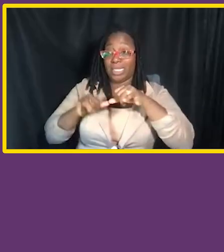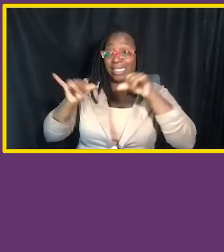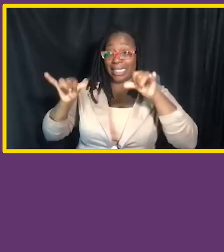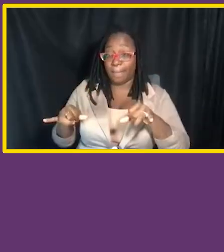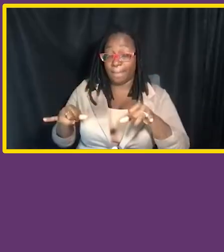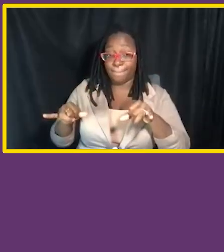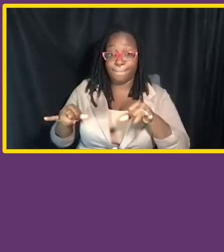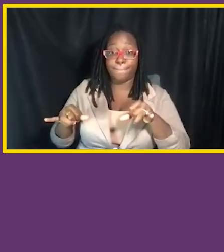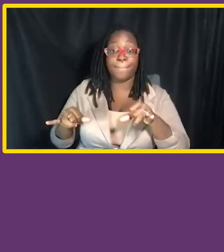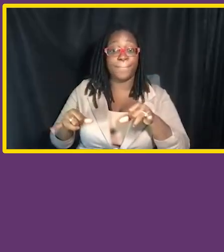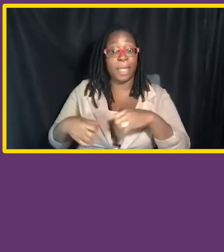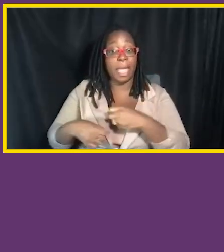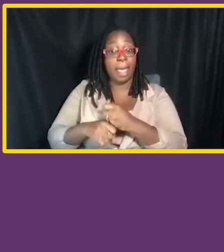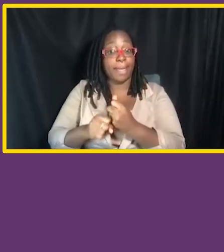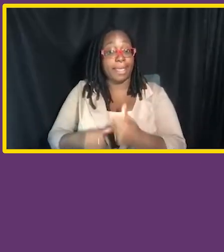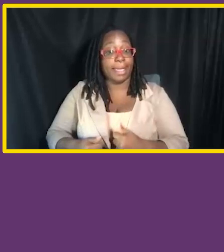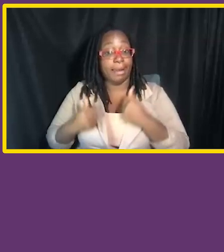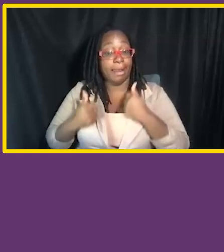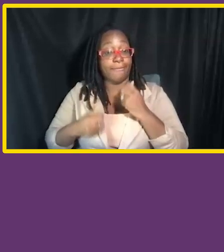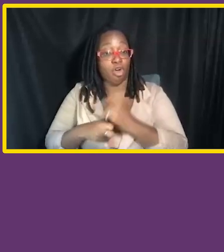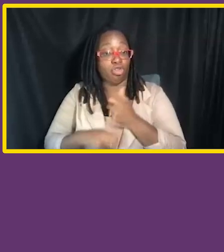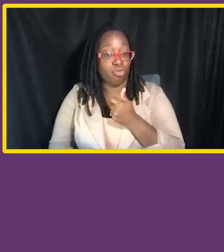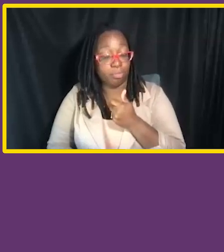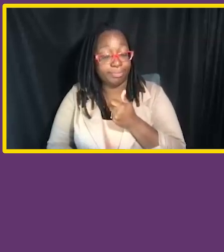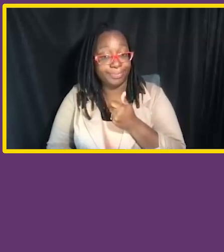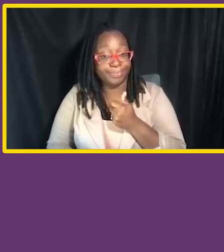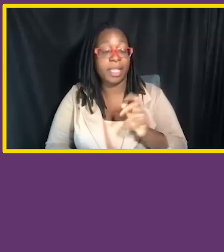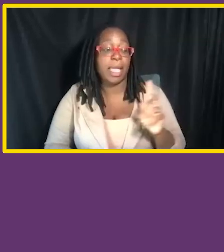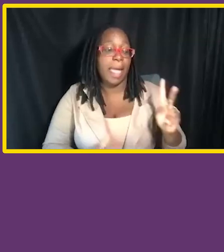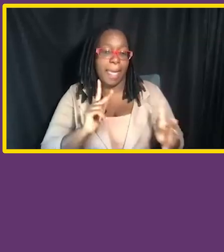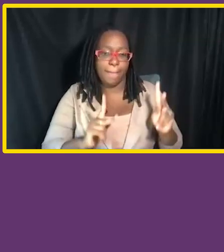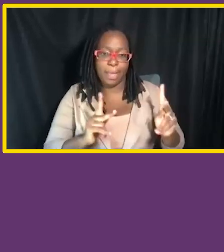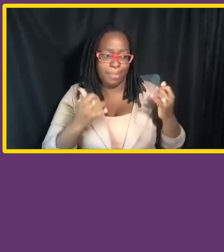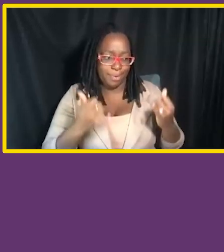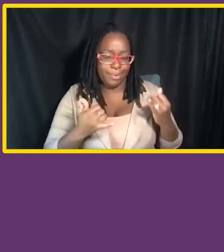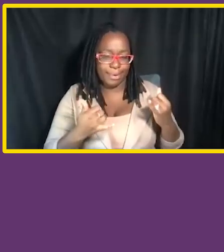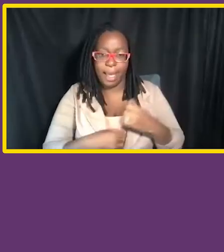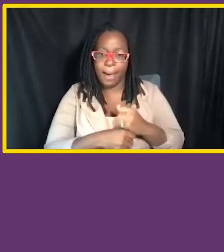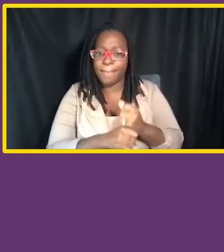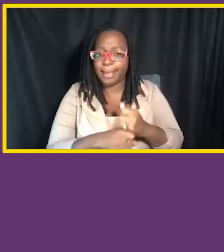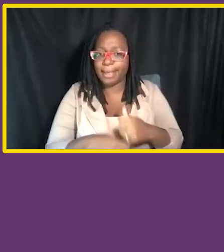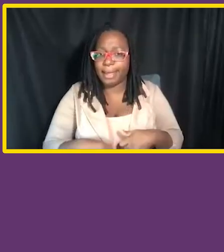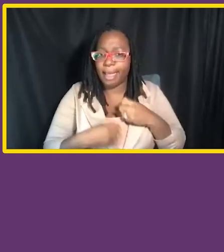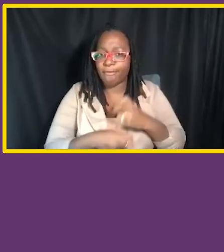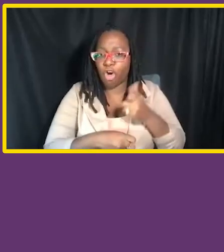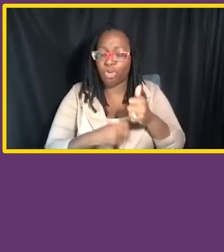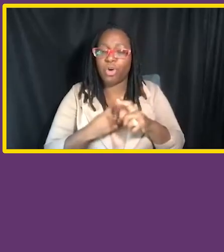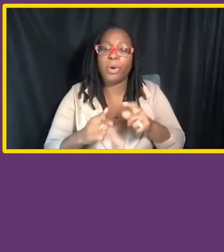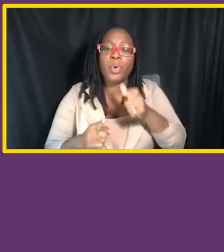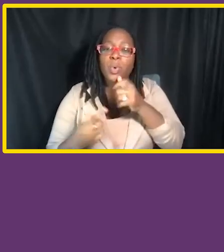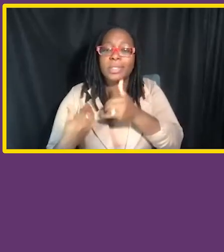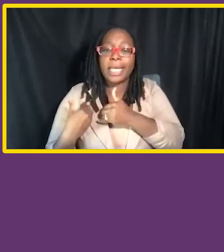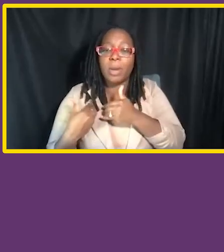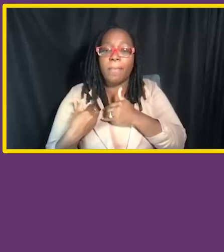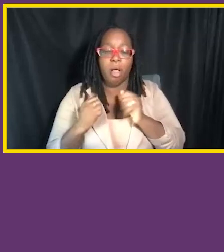and individuals making life harder, and people not wanting to be accountable for it, like because it's built into our